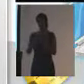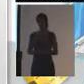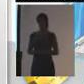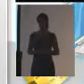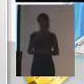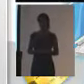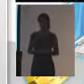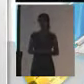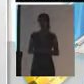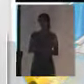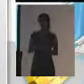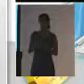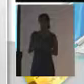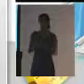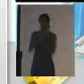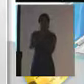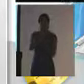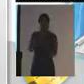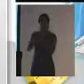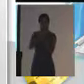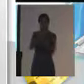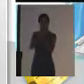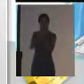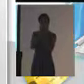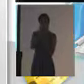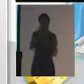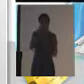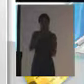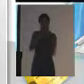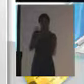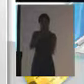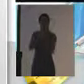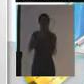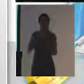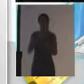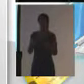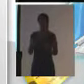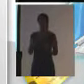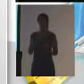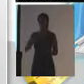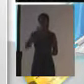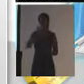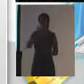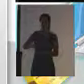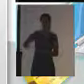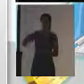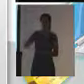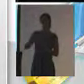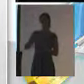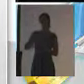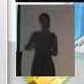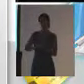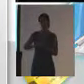communications, we had this communication control that you can see on the screen. Regarding the experimental study, the main problem was trying